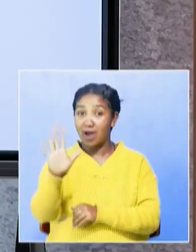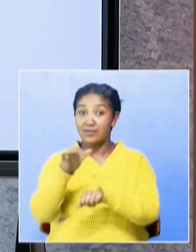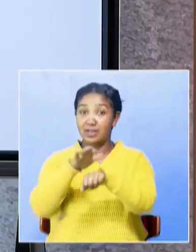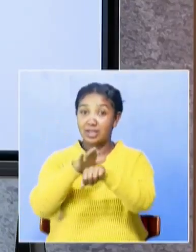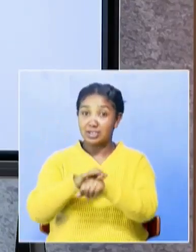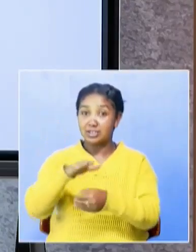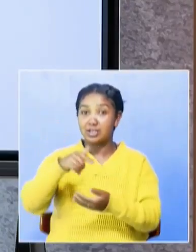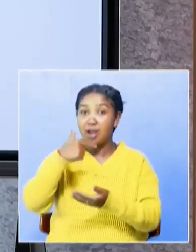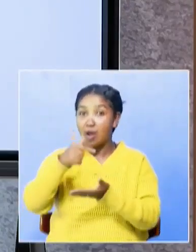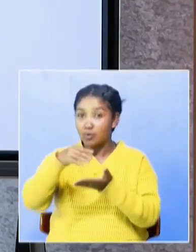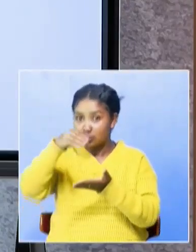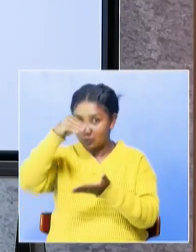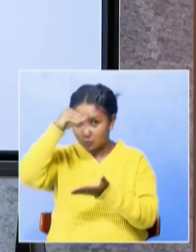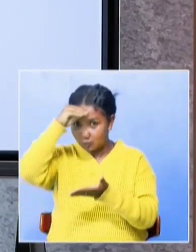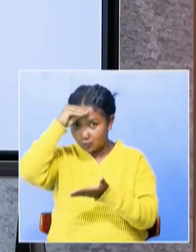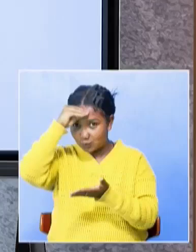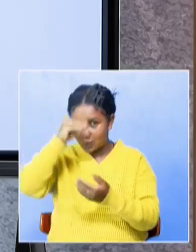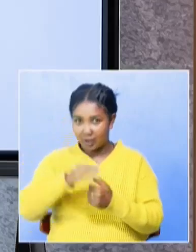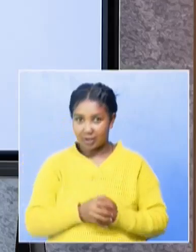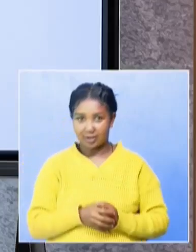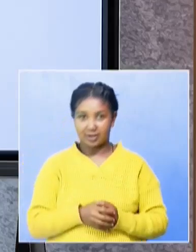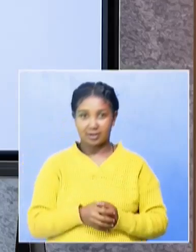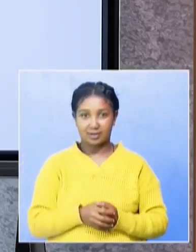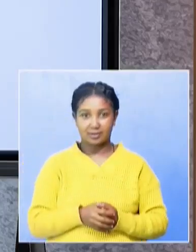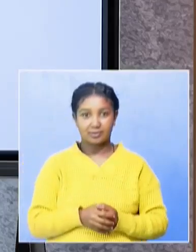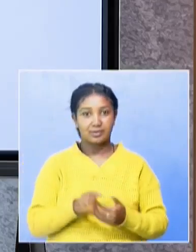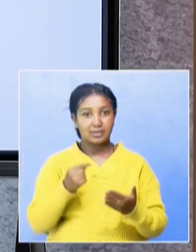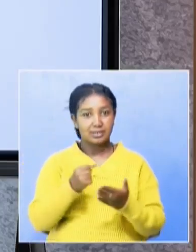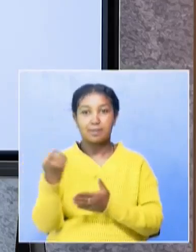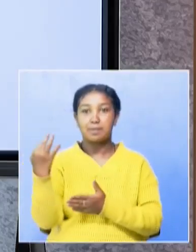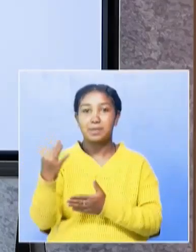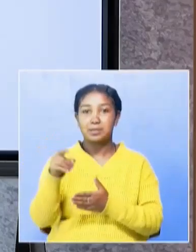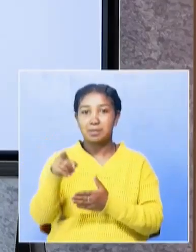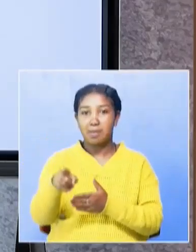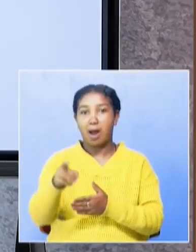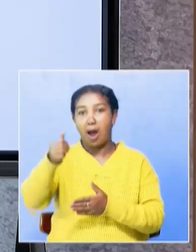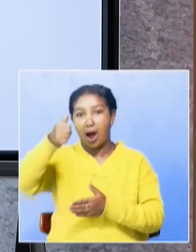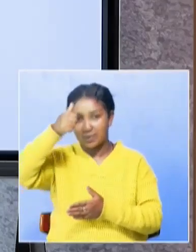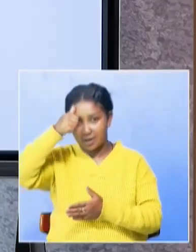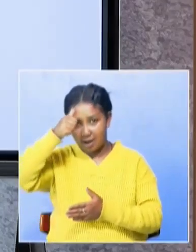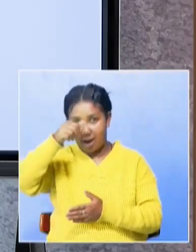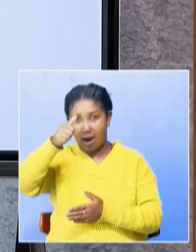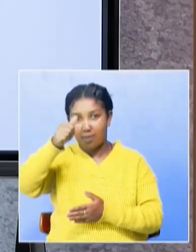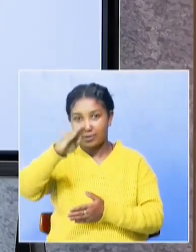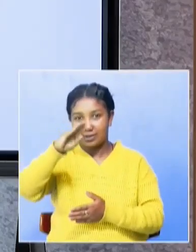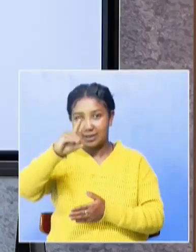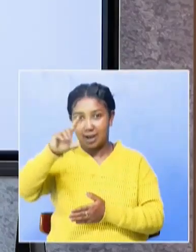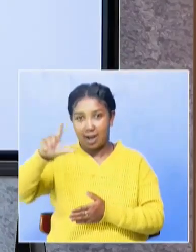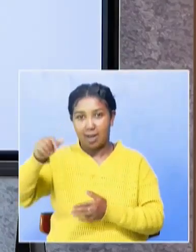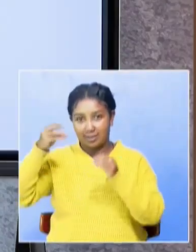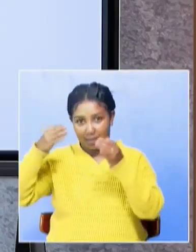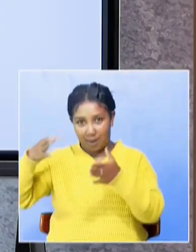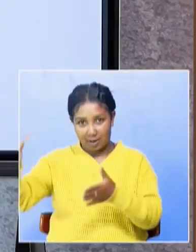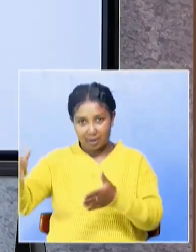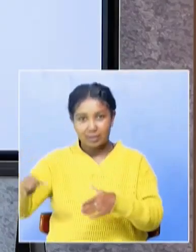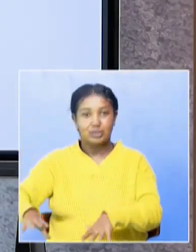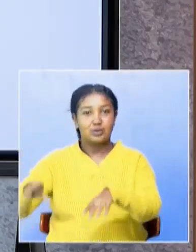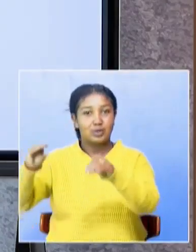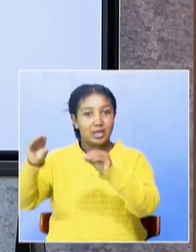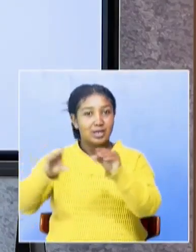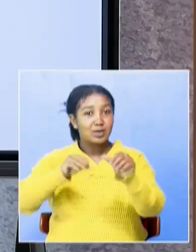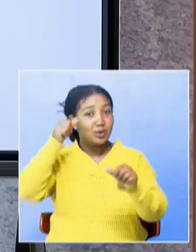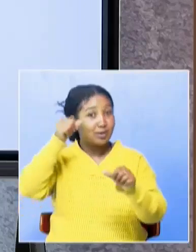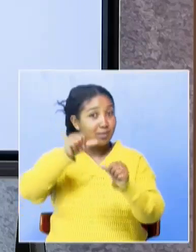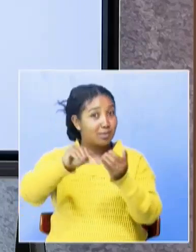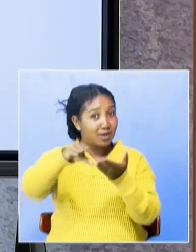English language home tutorial class. It is presented by Abdullah Governor. Students, do you